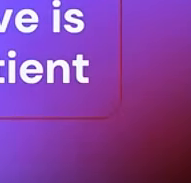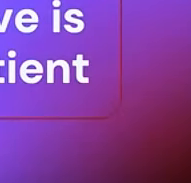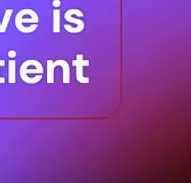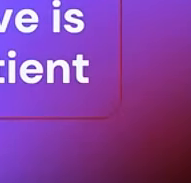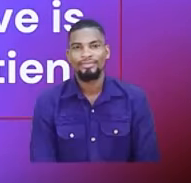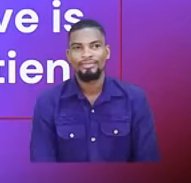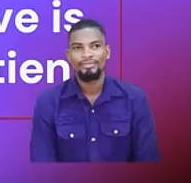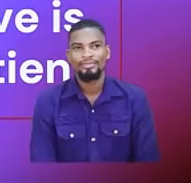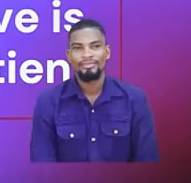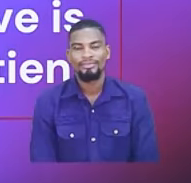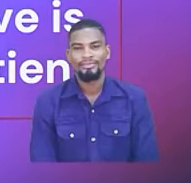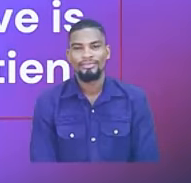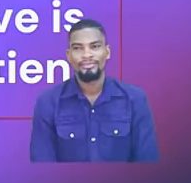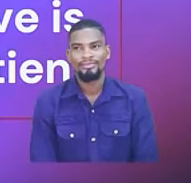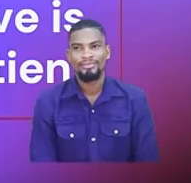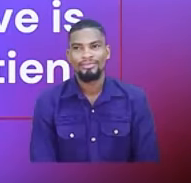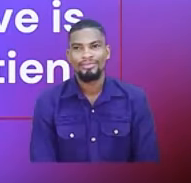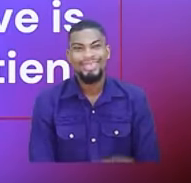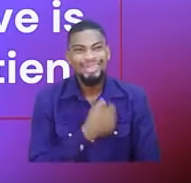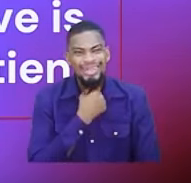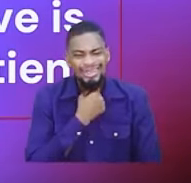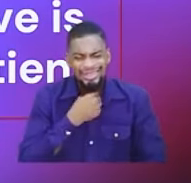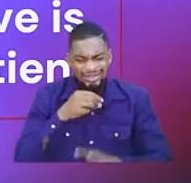Lust torments.